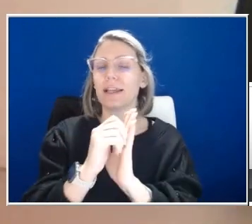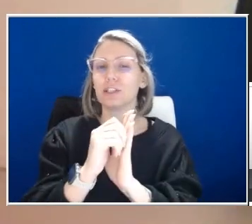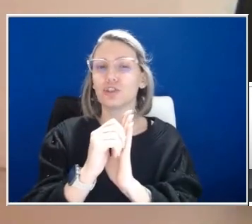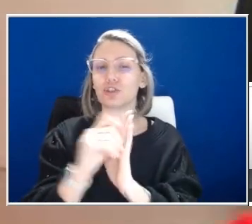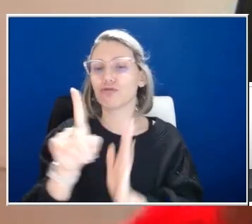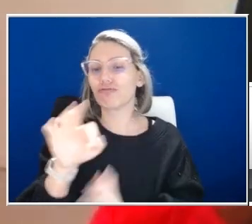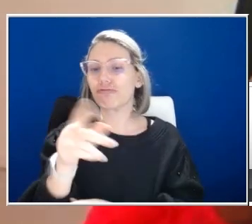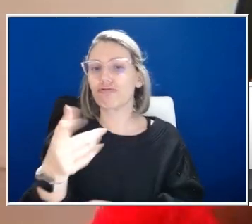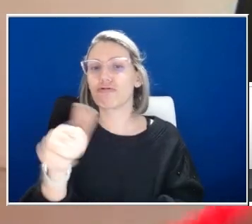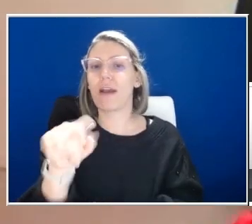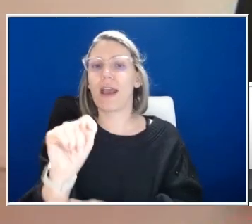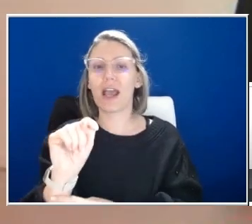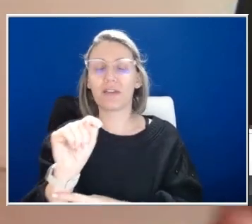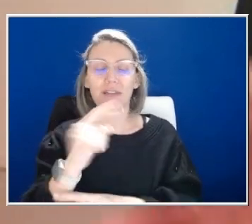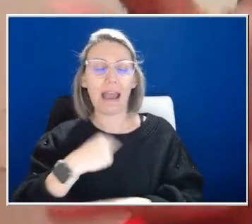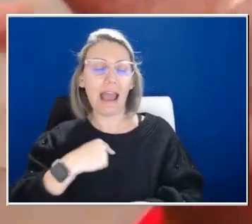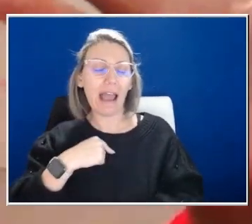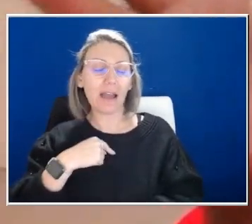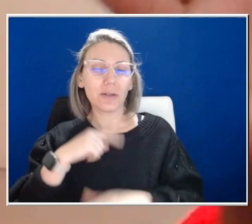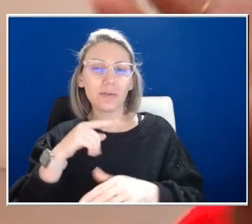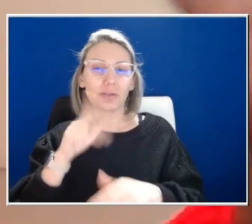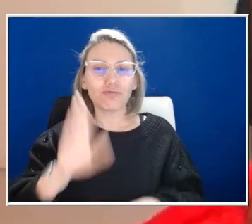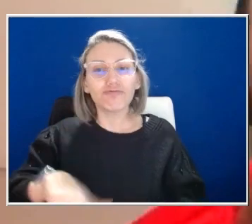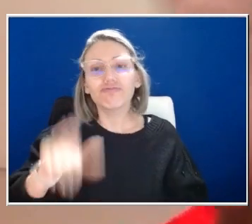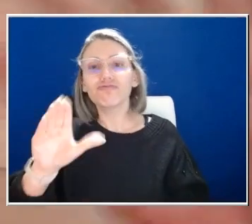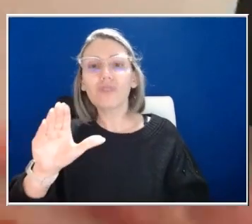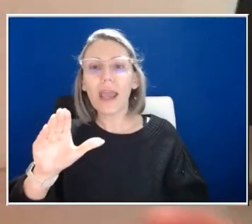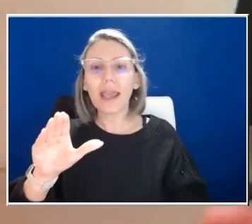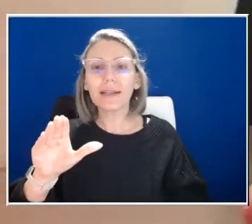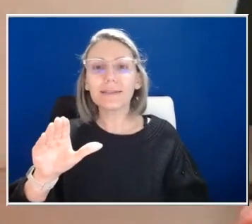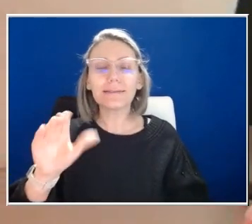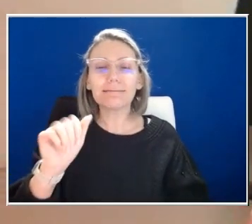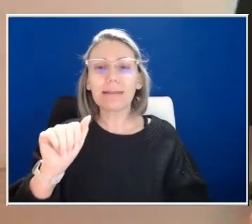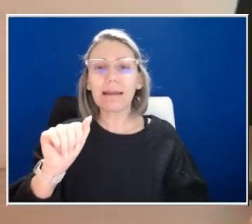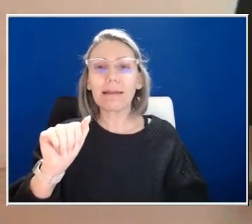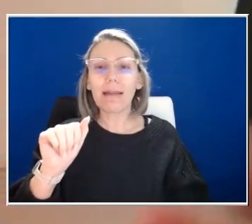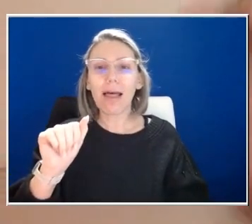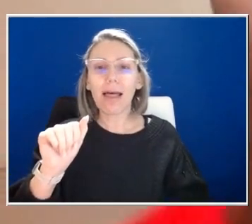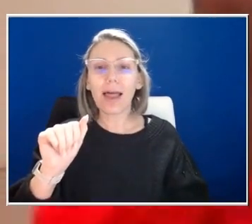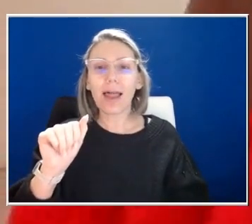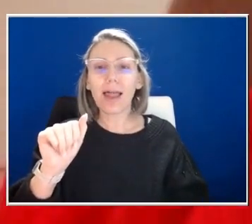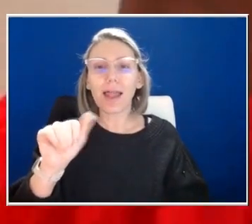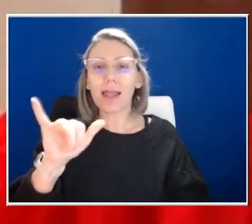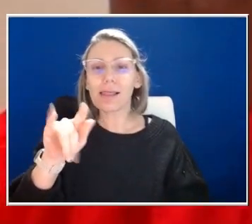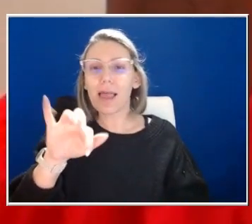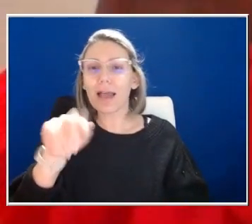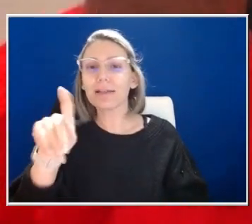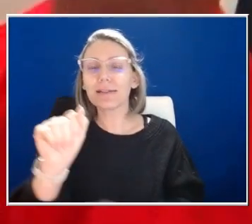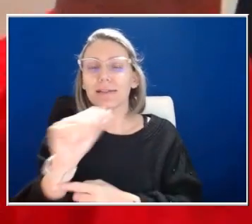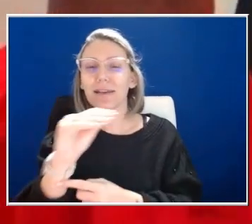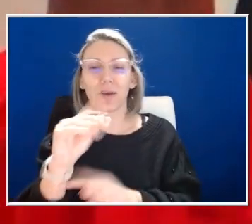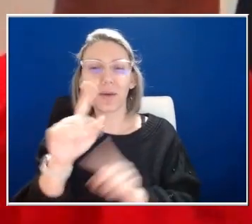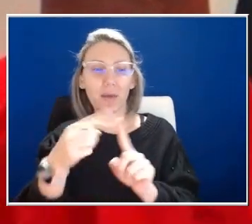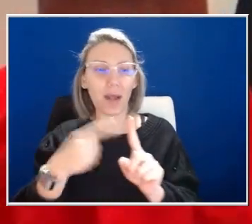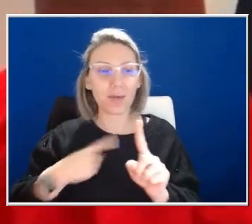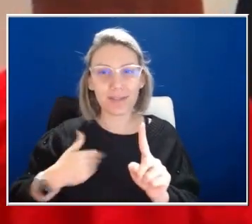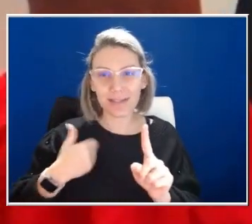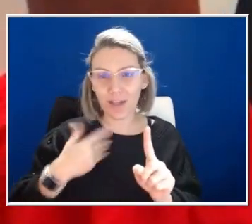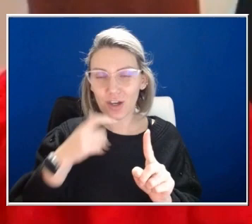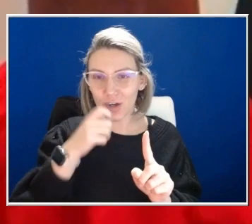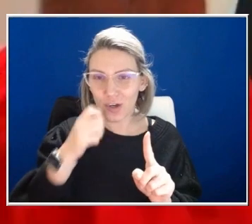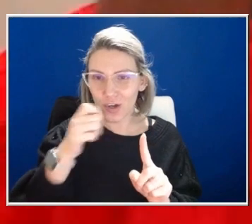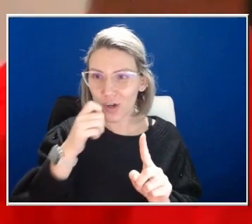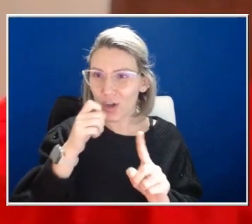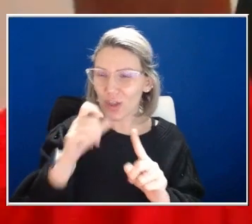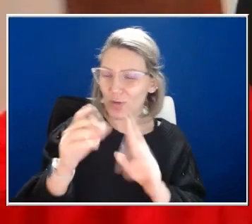when I was there, on our TV screen when I was a little girl, there was a little number up in the corner of the TV